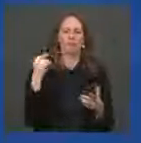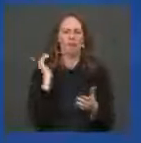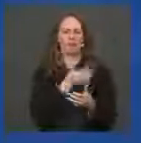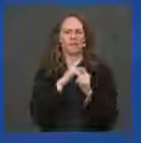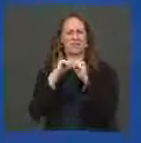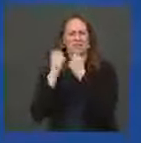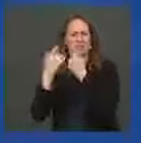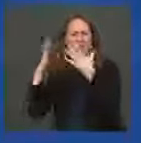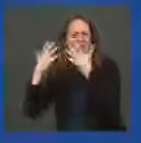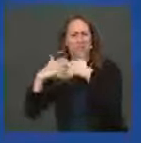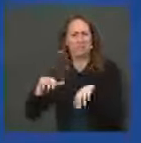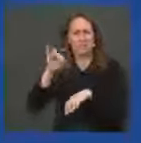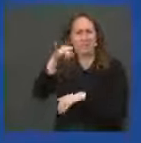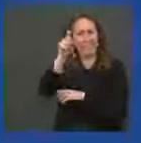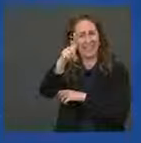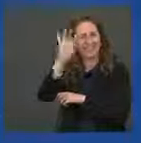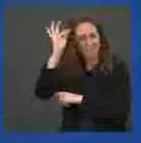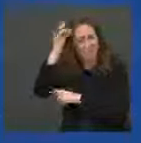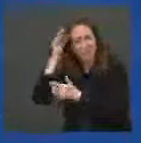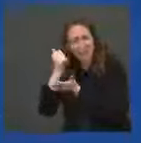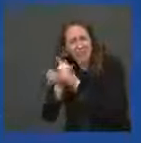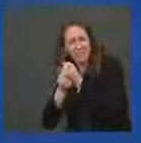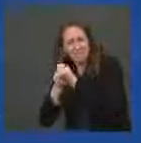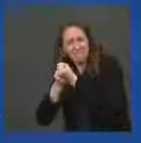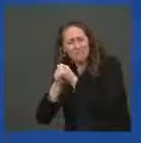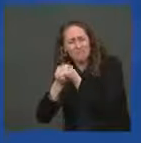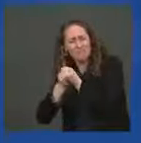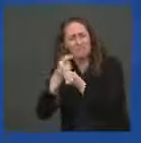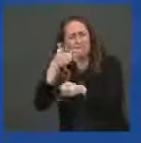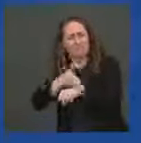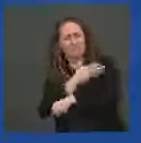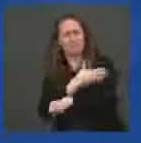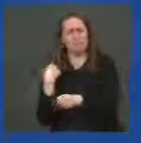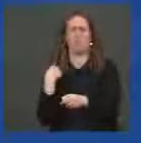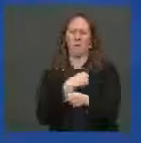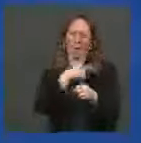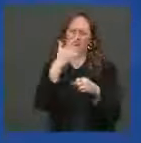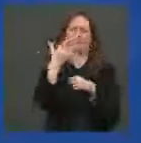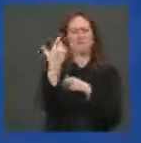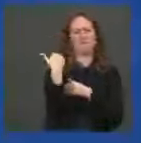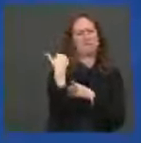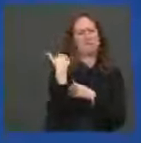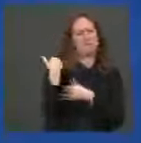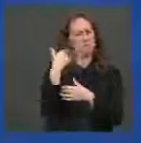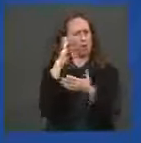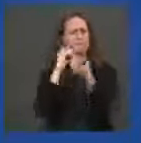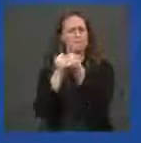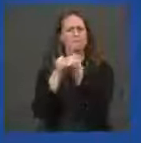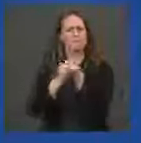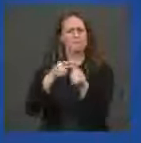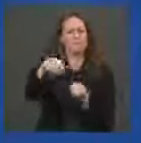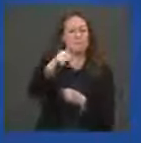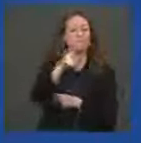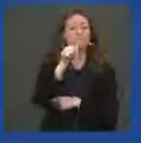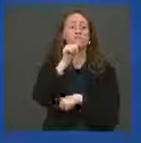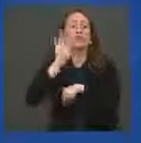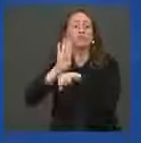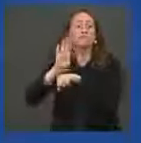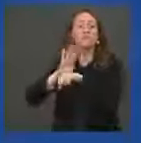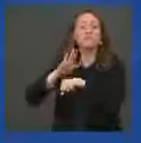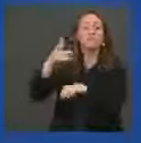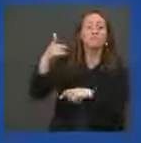needed, I will direct all appropriate action. And if the private sector doesn't step up, we're going to call them out and ask them to